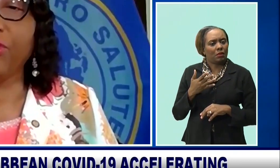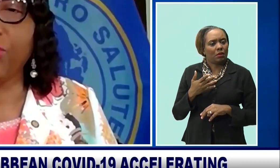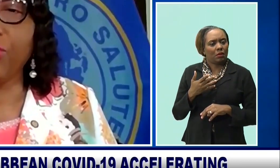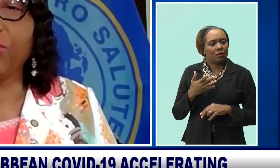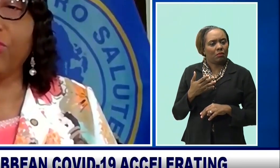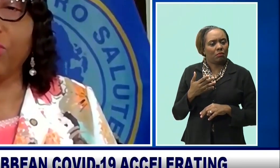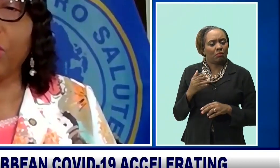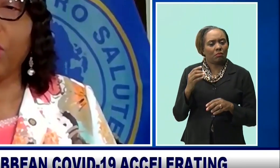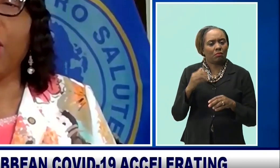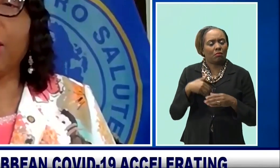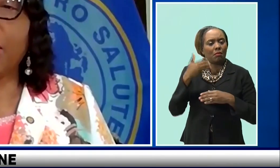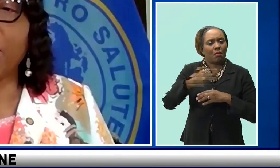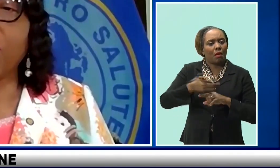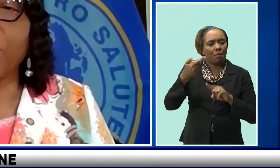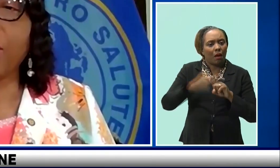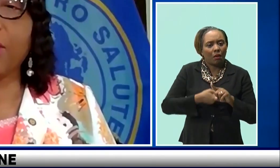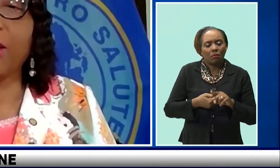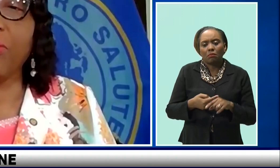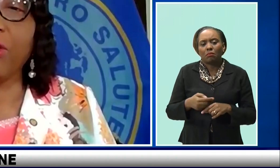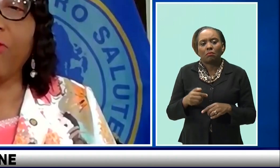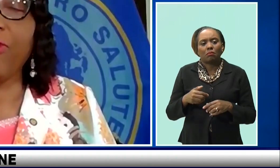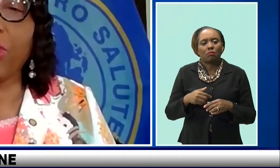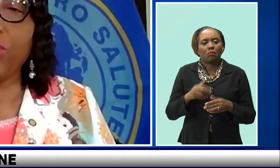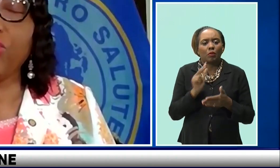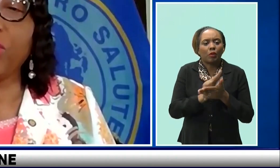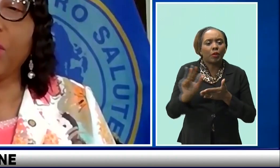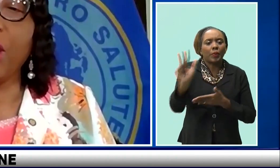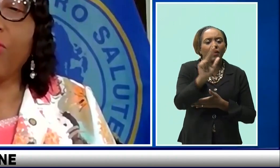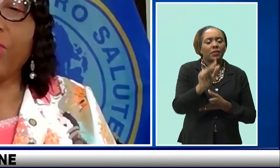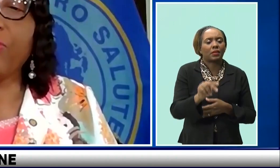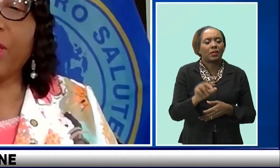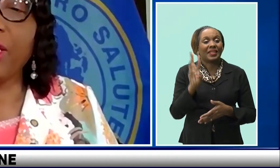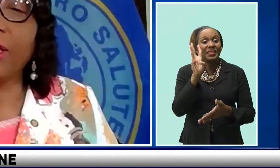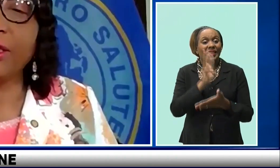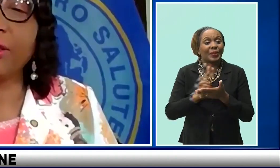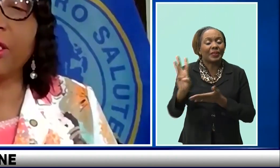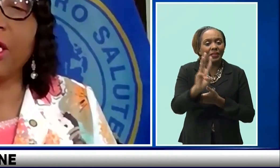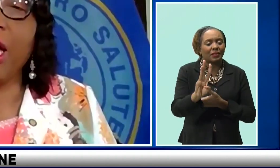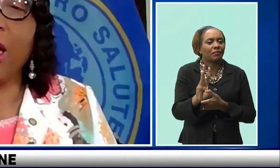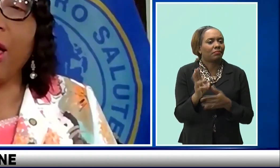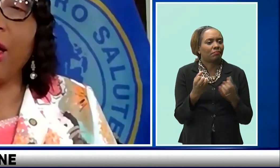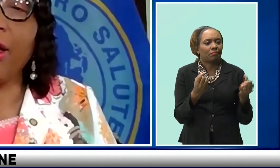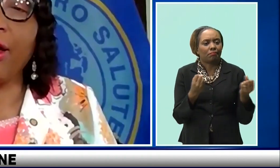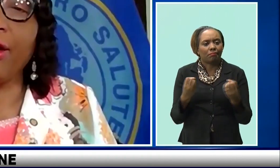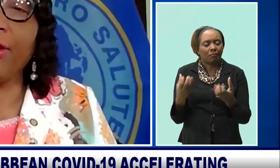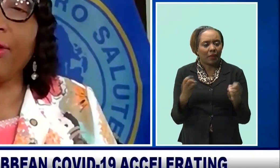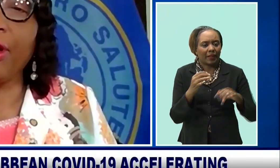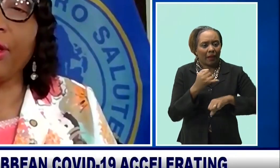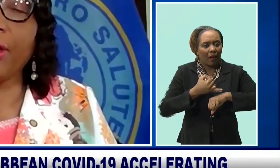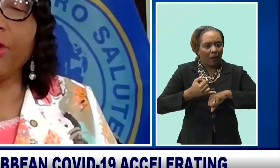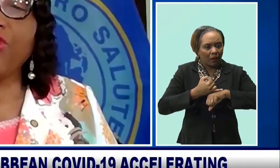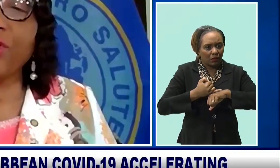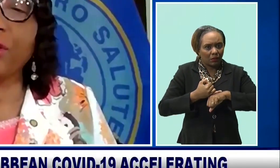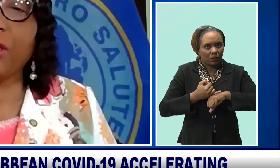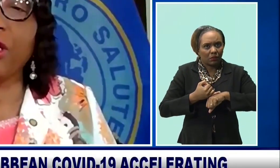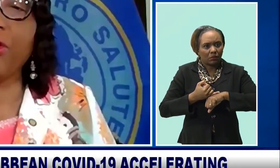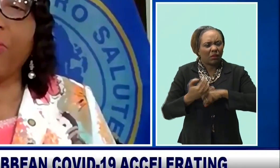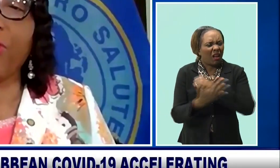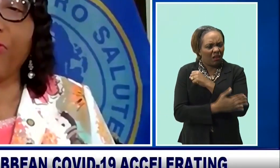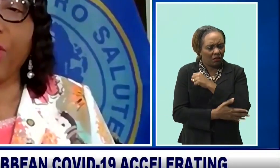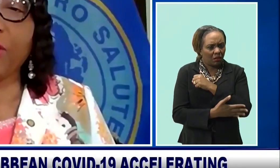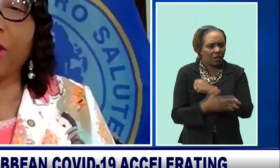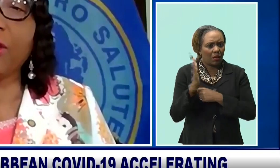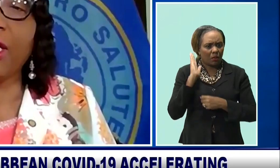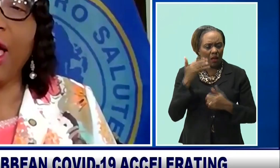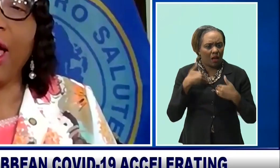month or so, 3 to 6 weeks, that many of our countries will begin to see an increase in their number